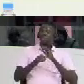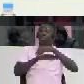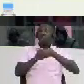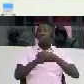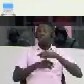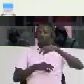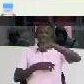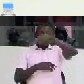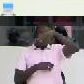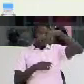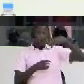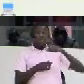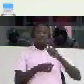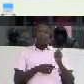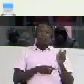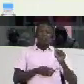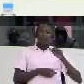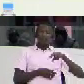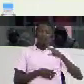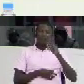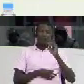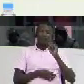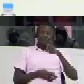mobile gendarmerie ban maxaama nga fa yore woon.